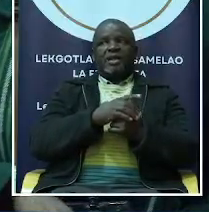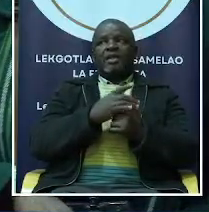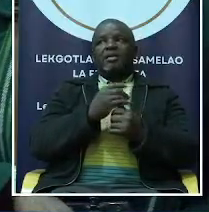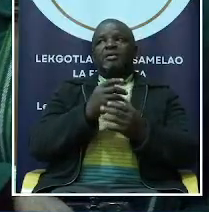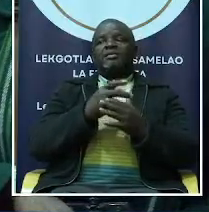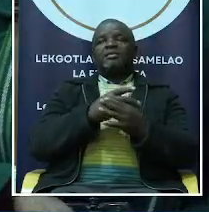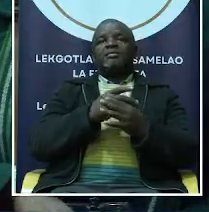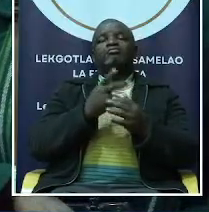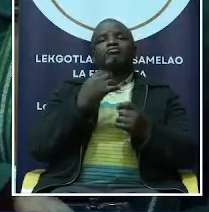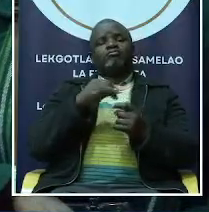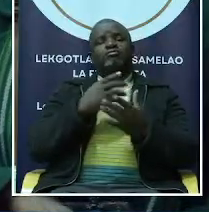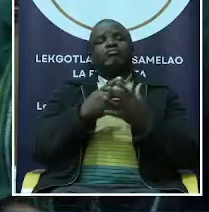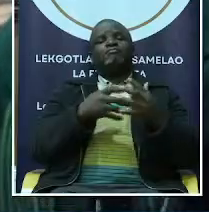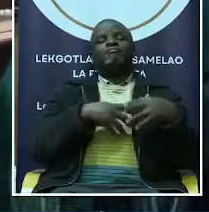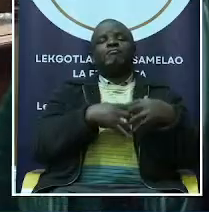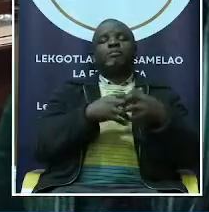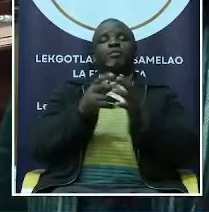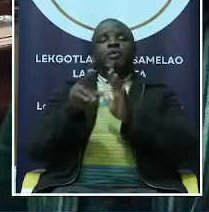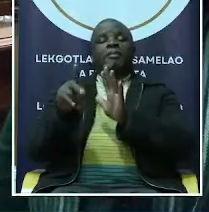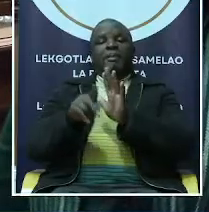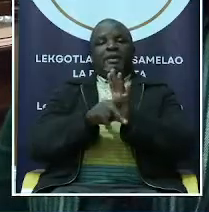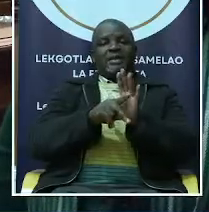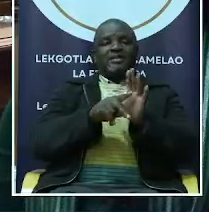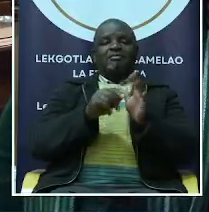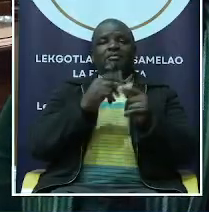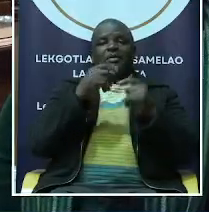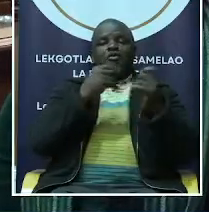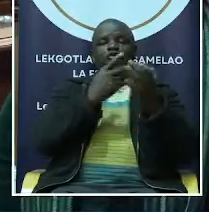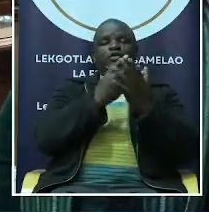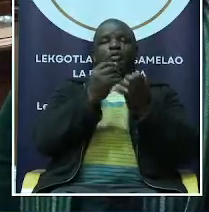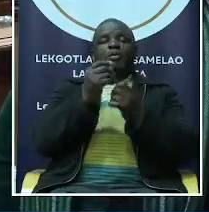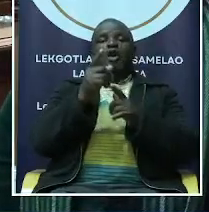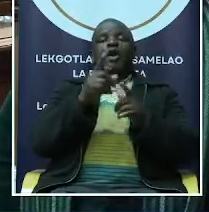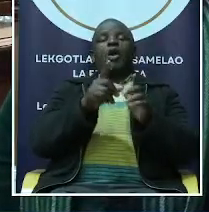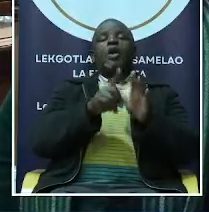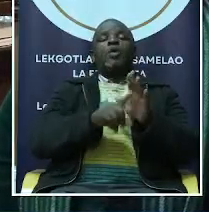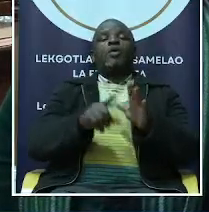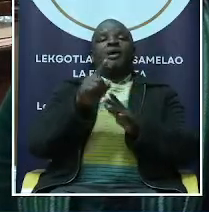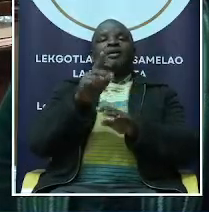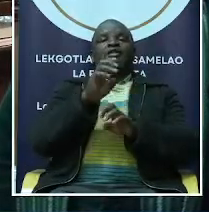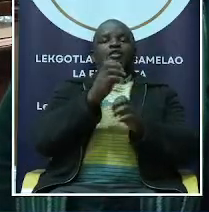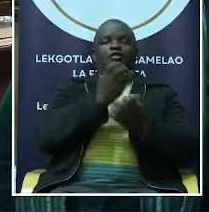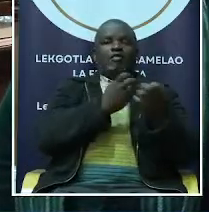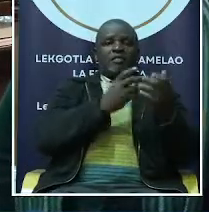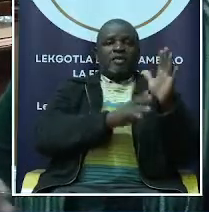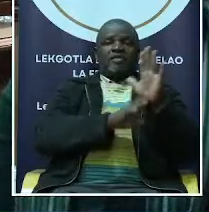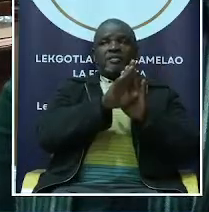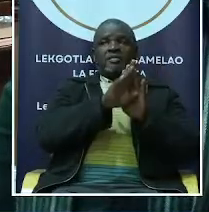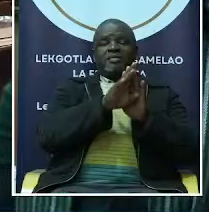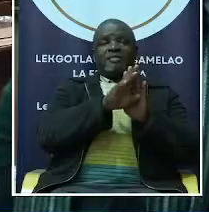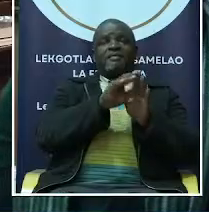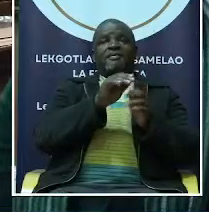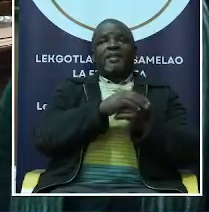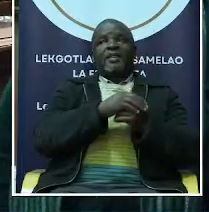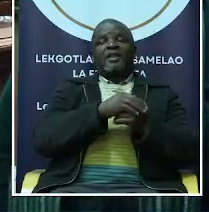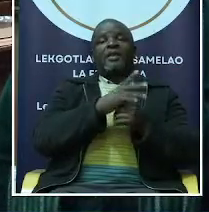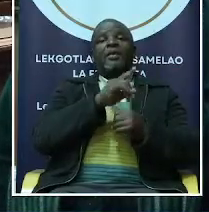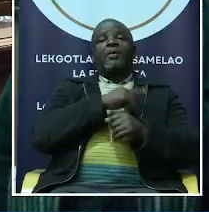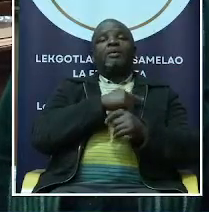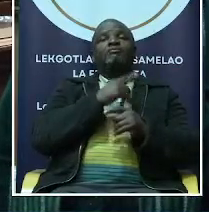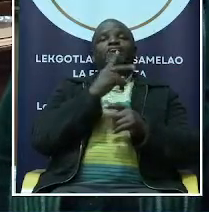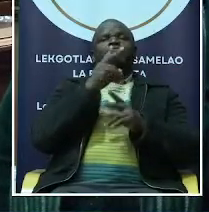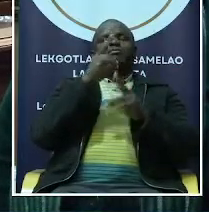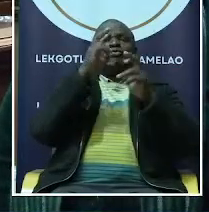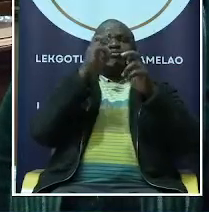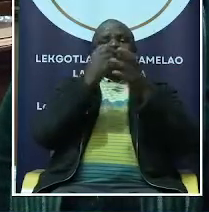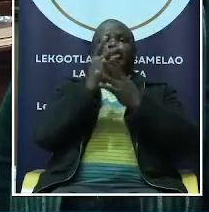make policies regarding the local economic development, because when we speak about the economy, we